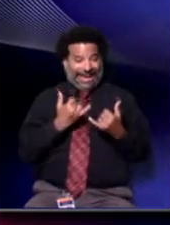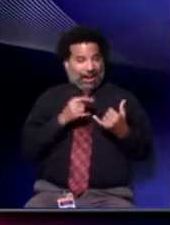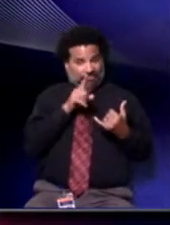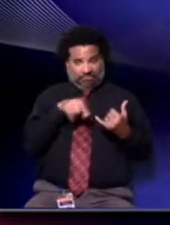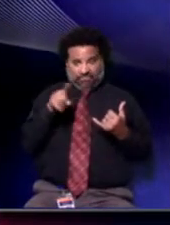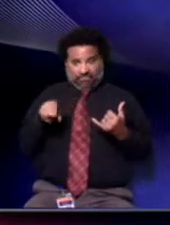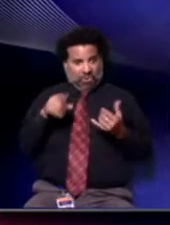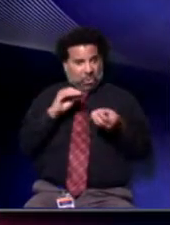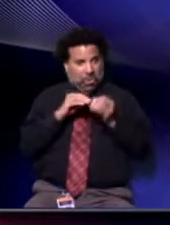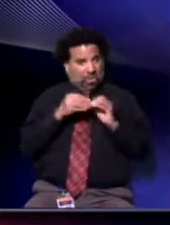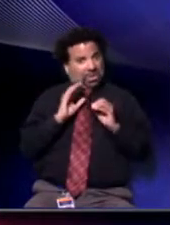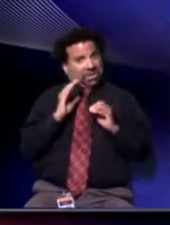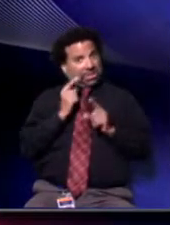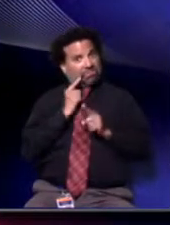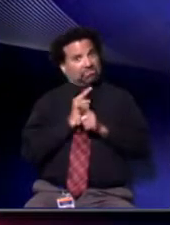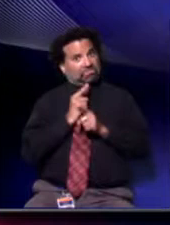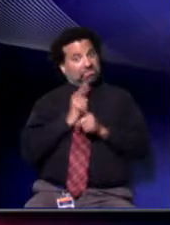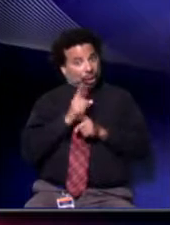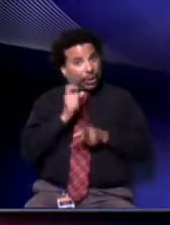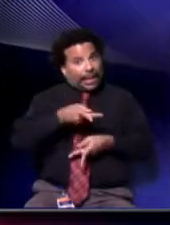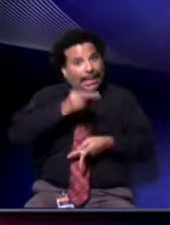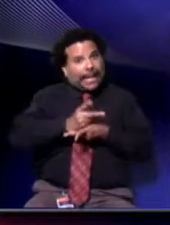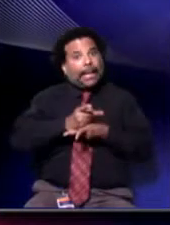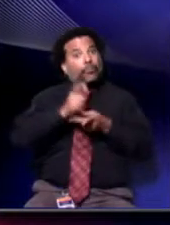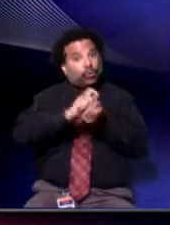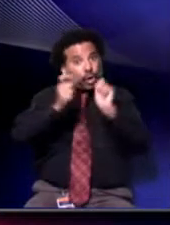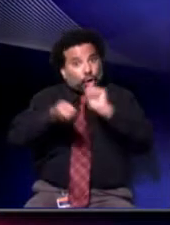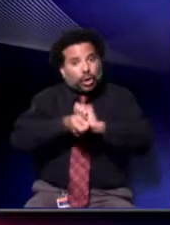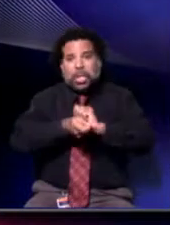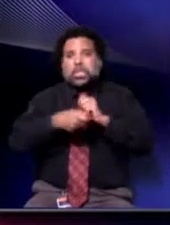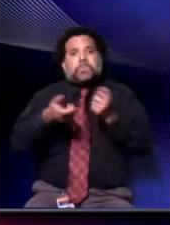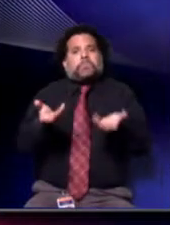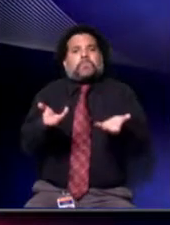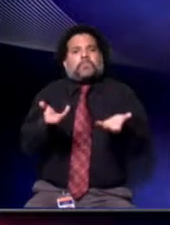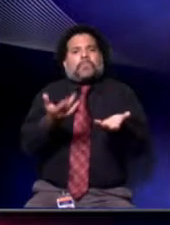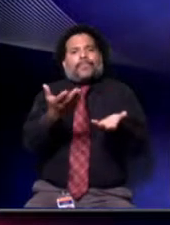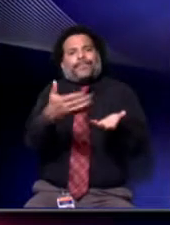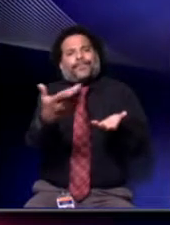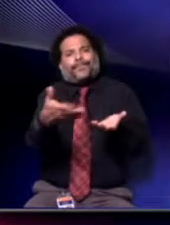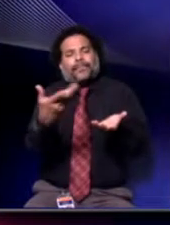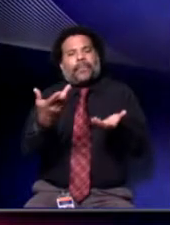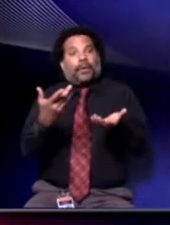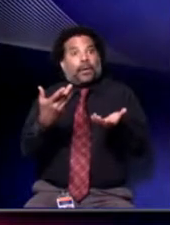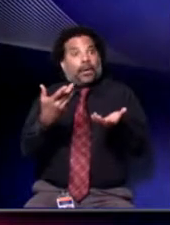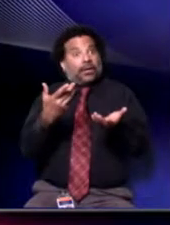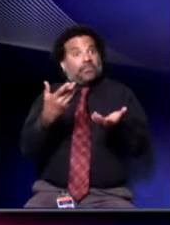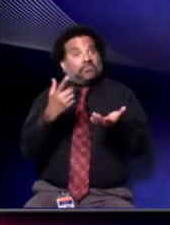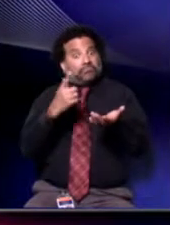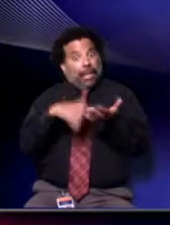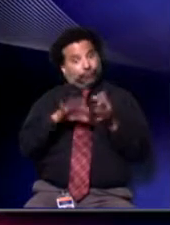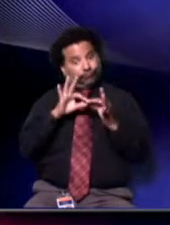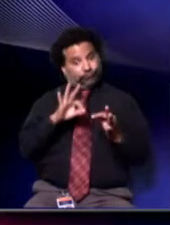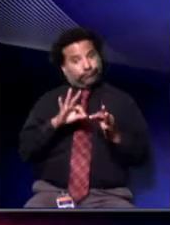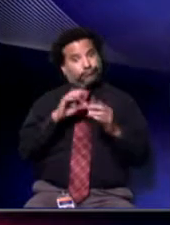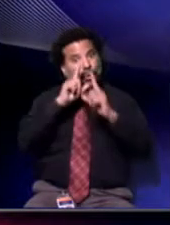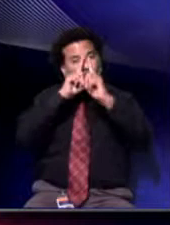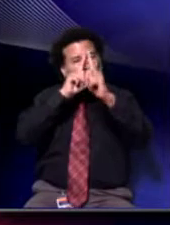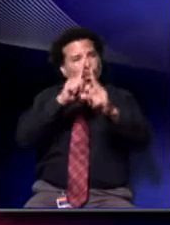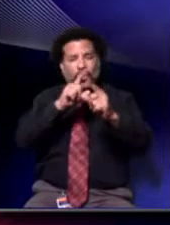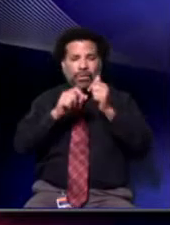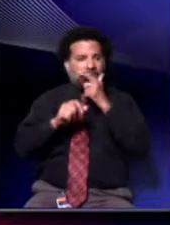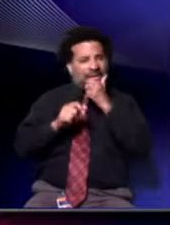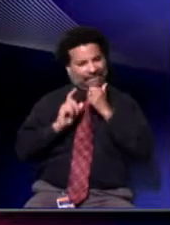interest of ASDB and where we need to be? Do we need to